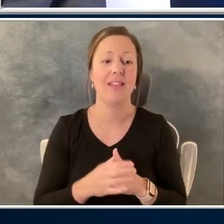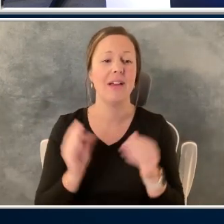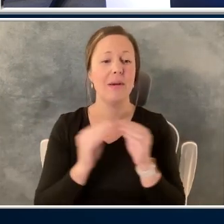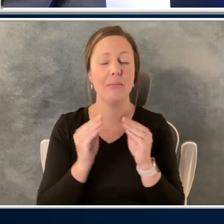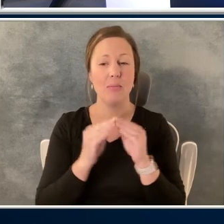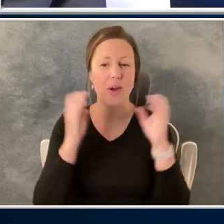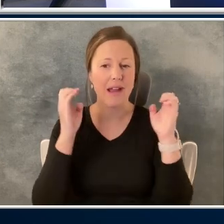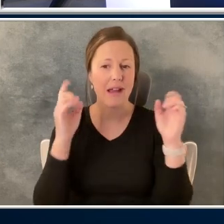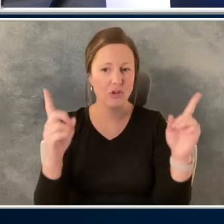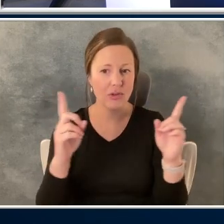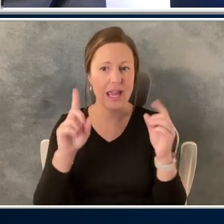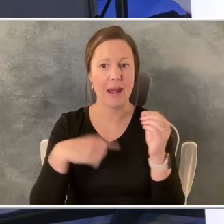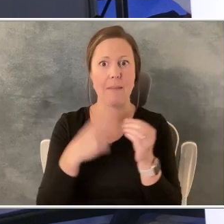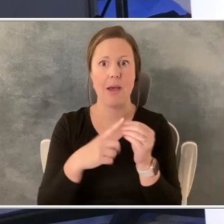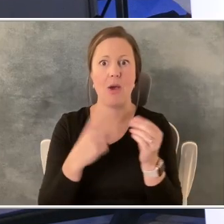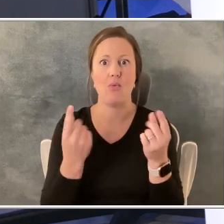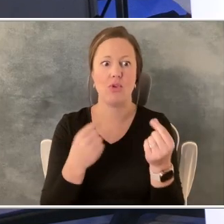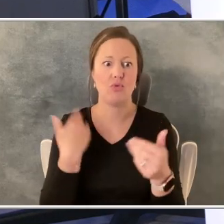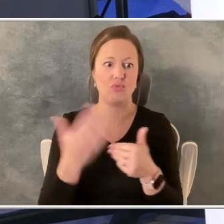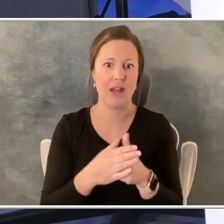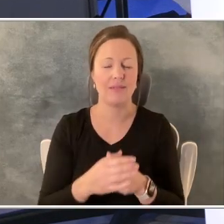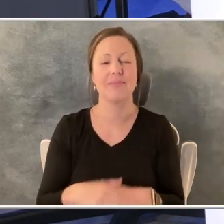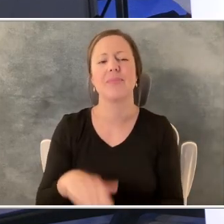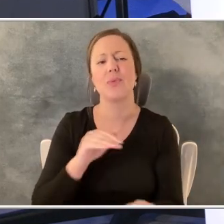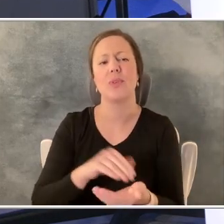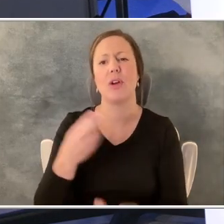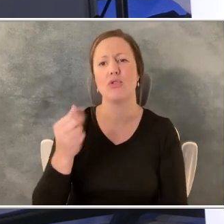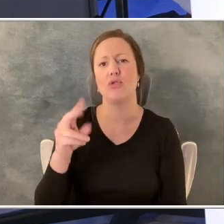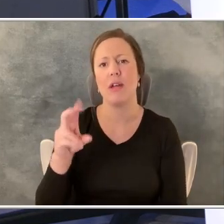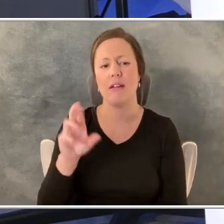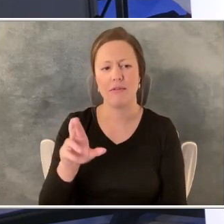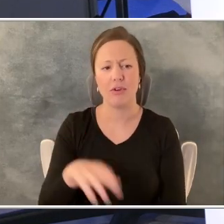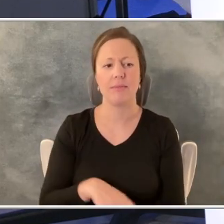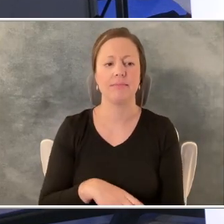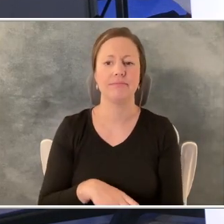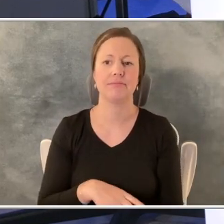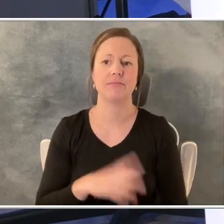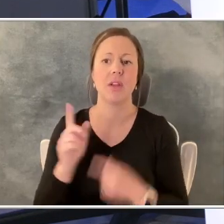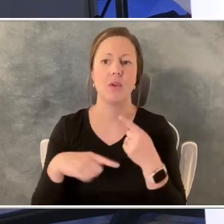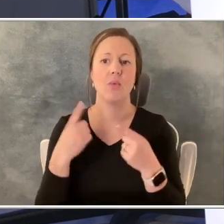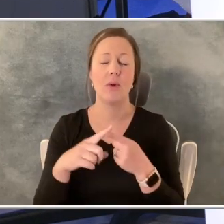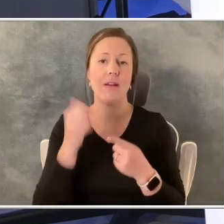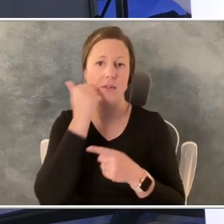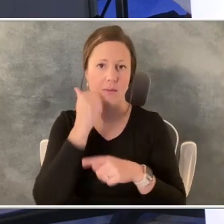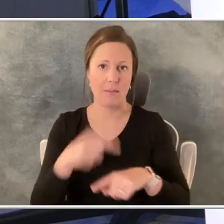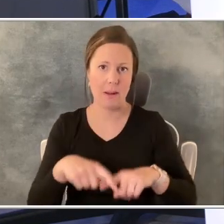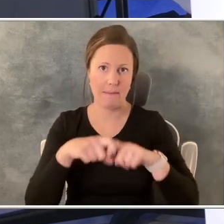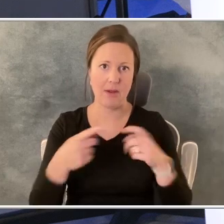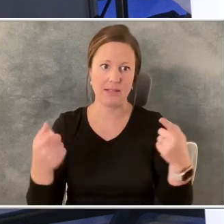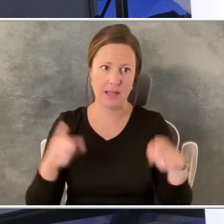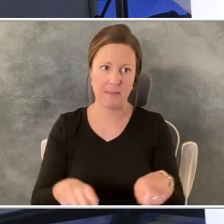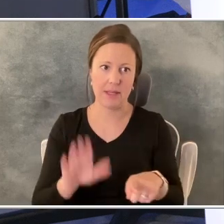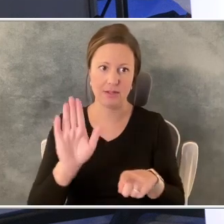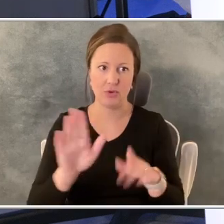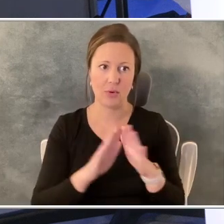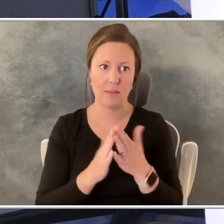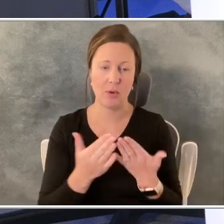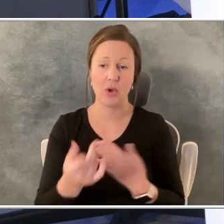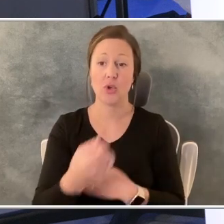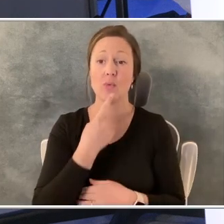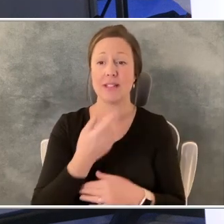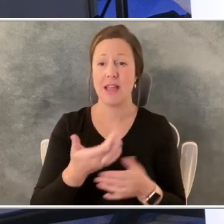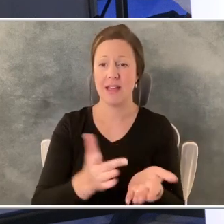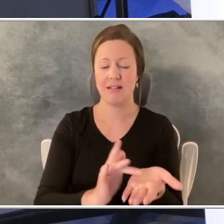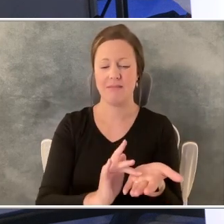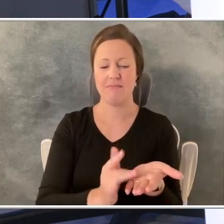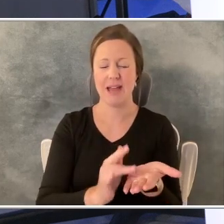to do next. So, Dr. Haver, let's start with you. When menopause happens, in your book, you say that medicine identifies